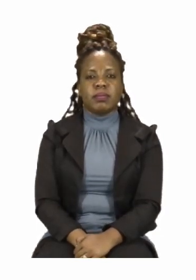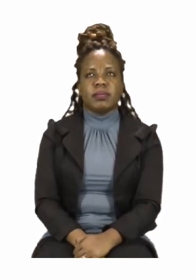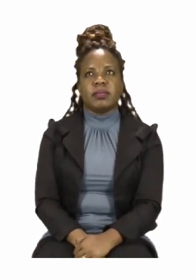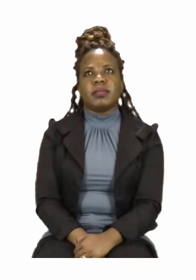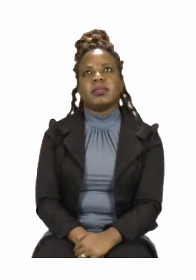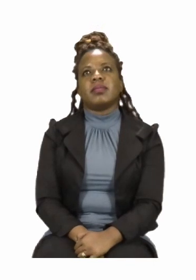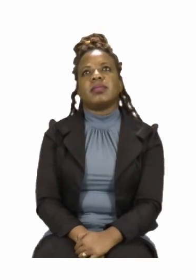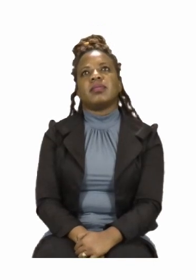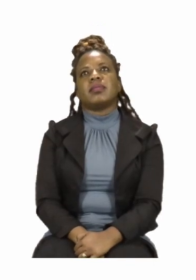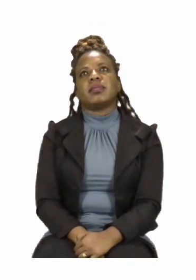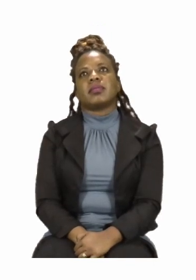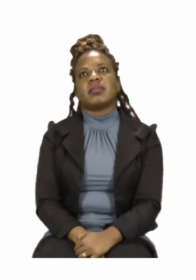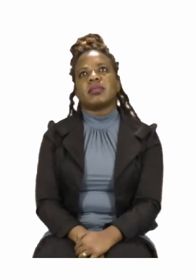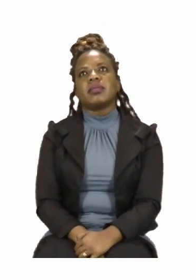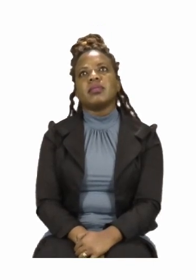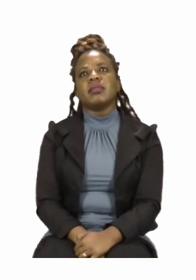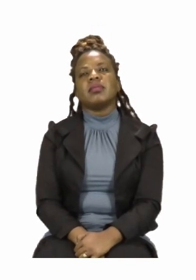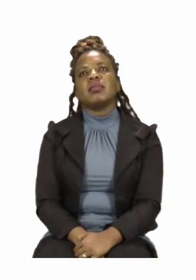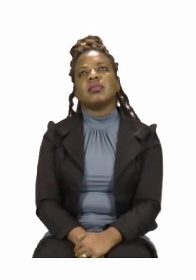Let's read it again.